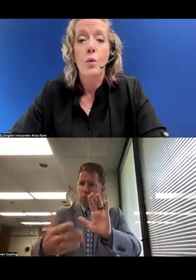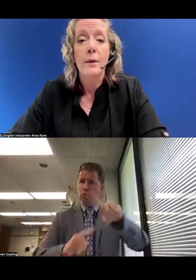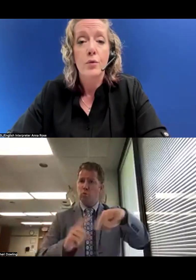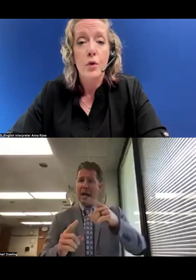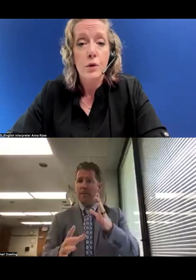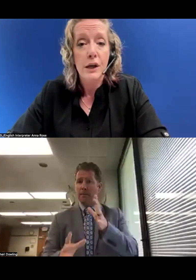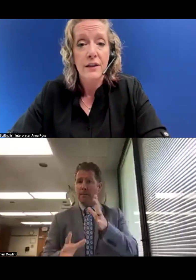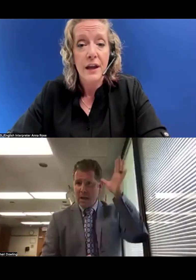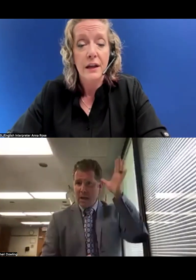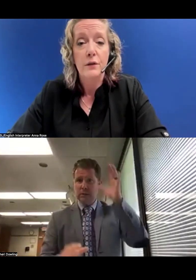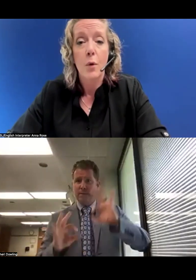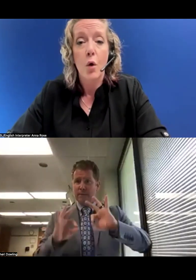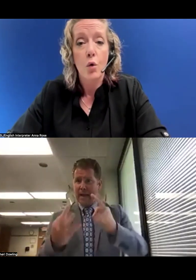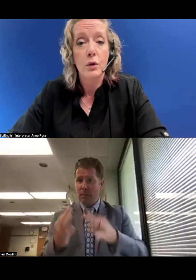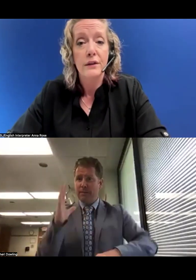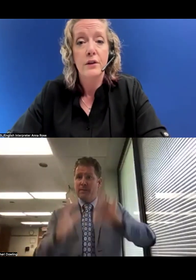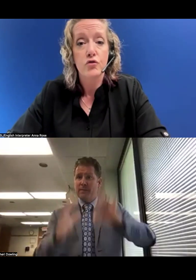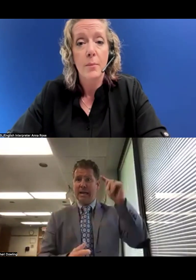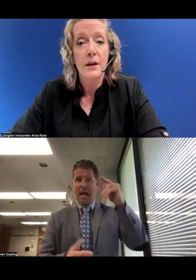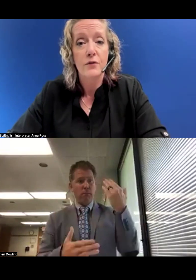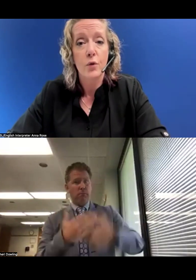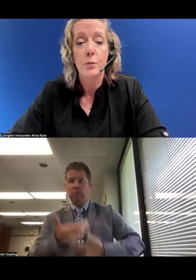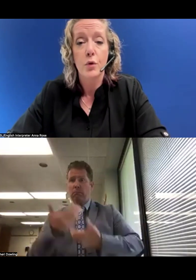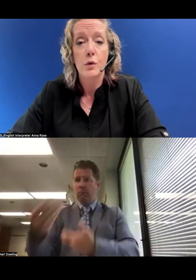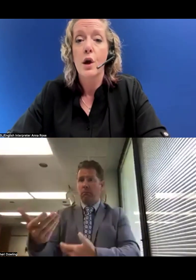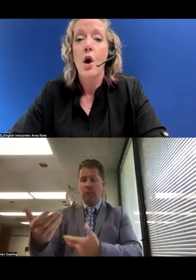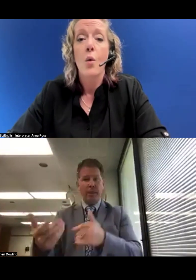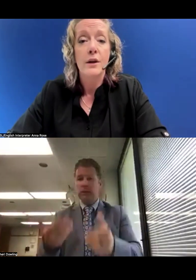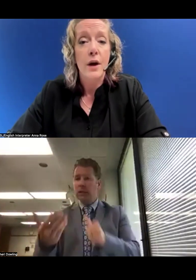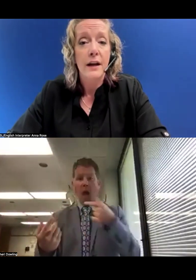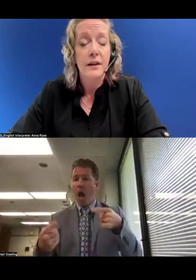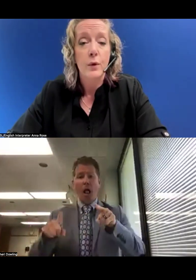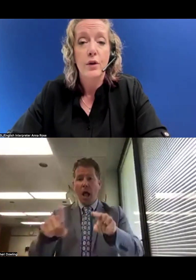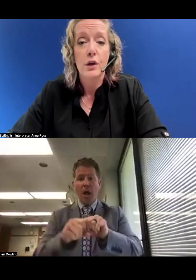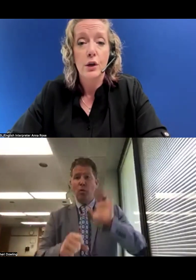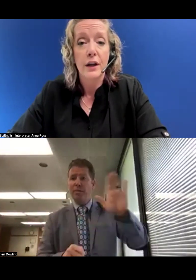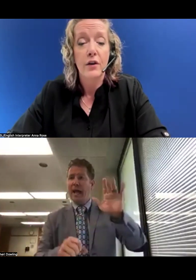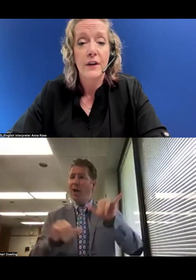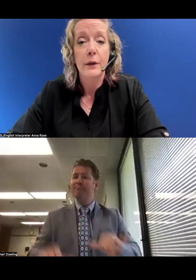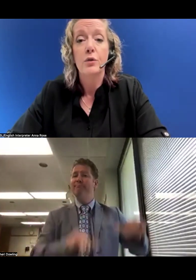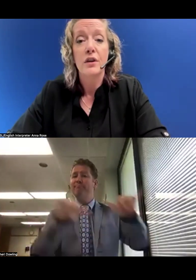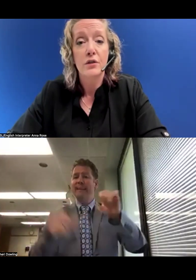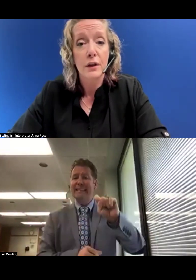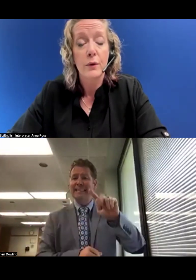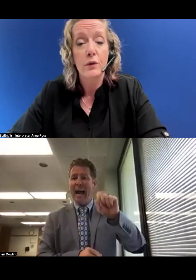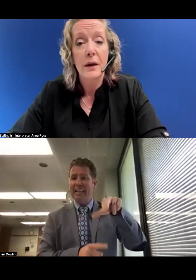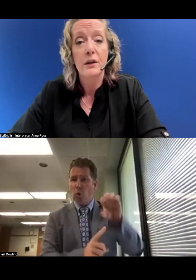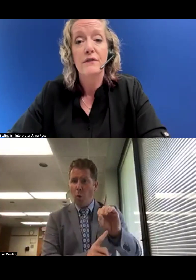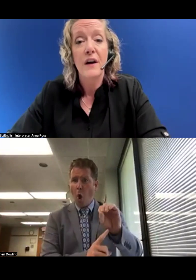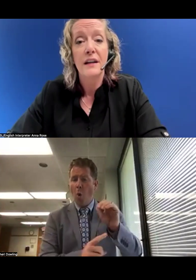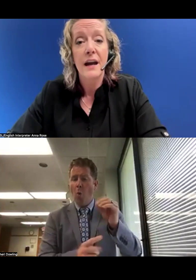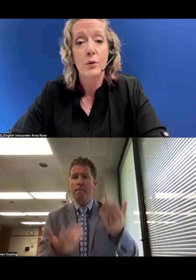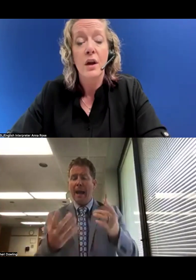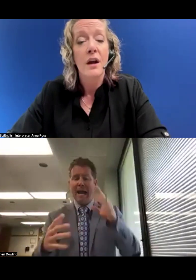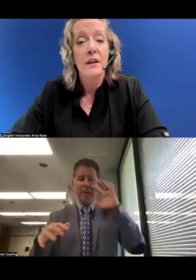Are we approaching things from a holistic, trauma-informed approach when interacting with our children and our families, particularly when those parents